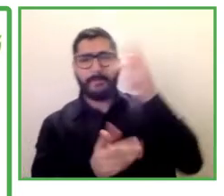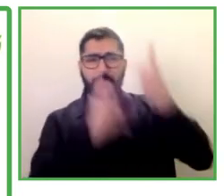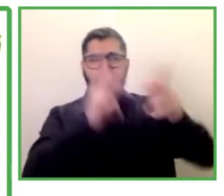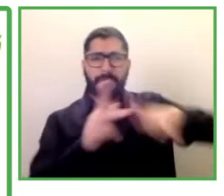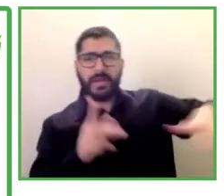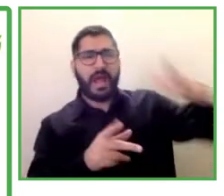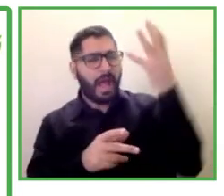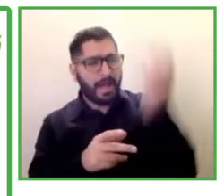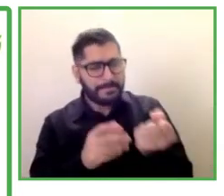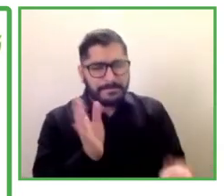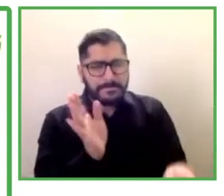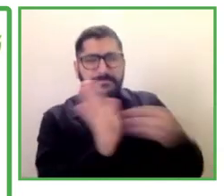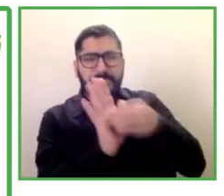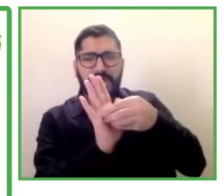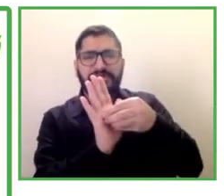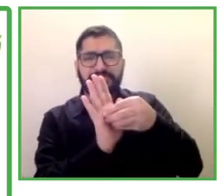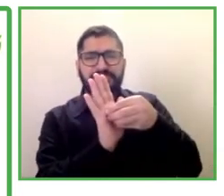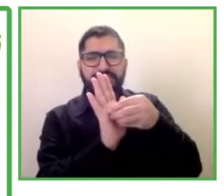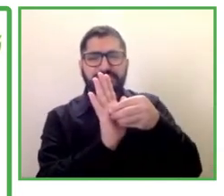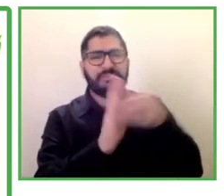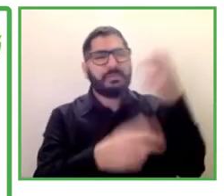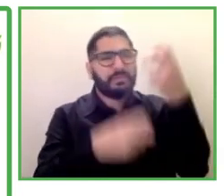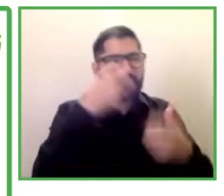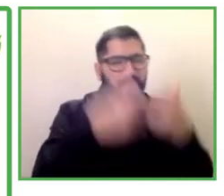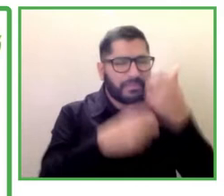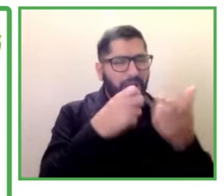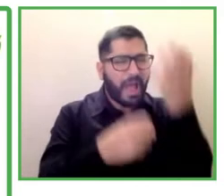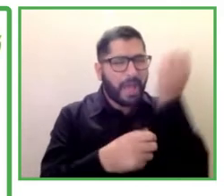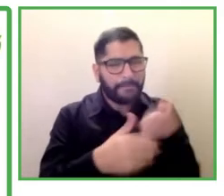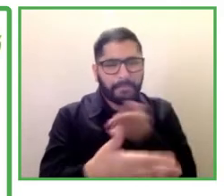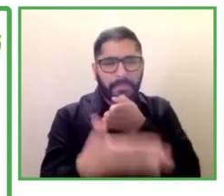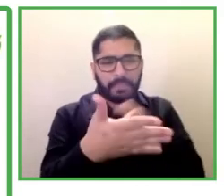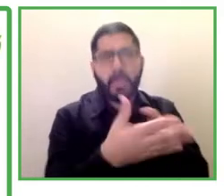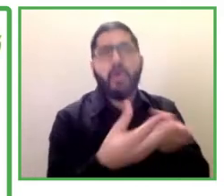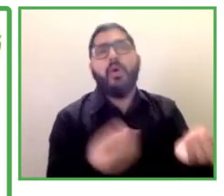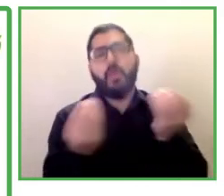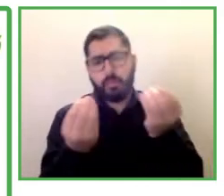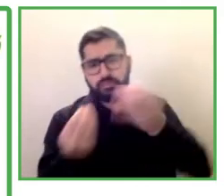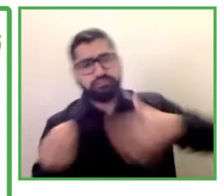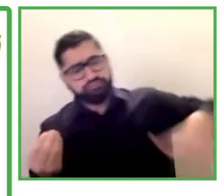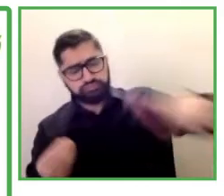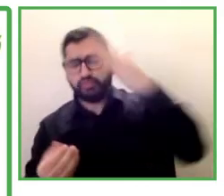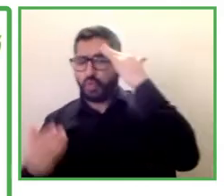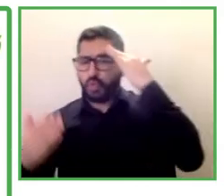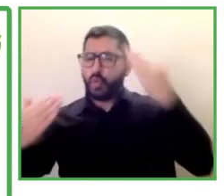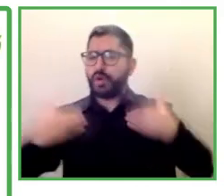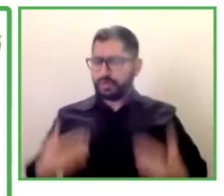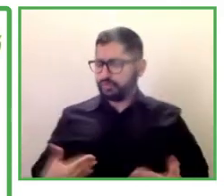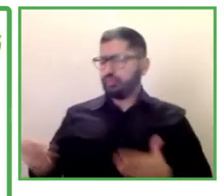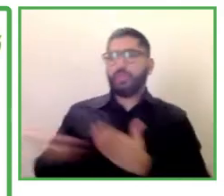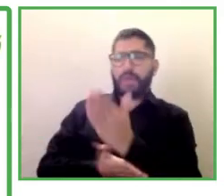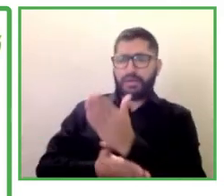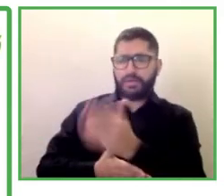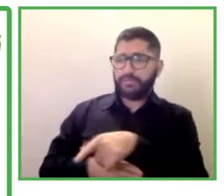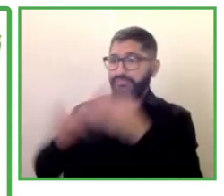better insertion possibilities. Of course, the penitentiary authorities